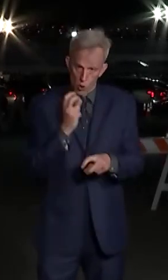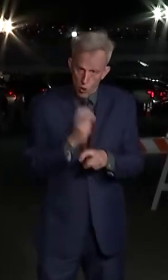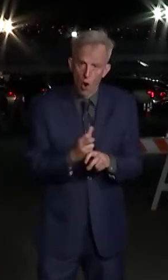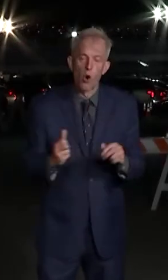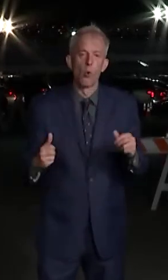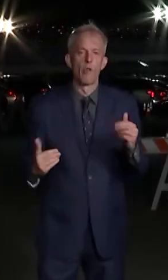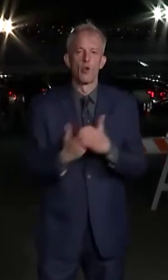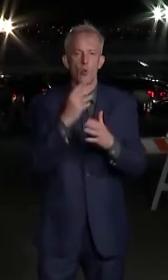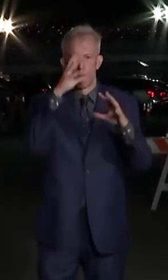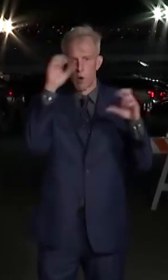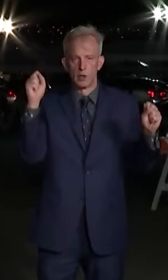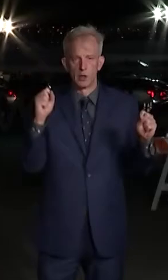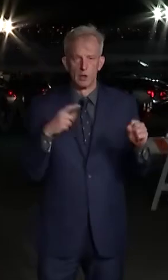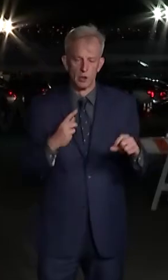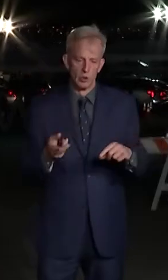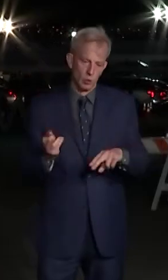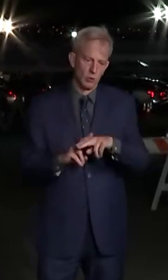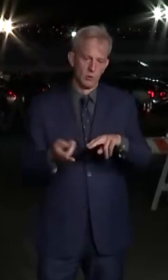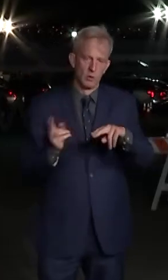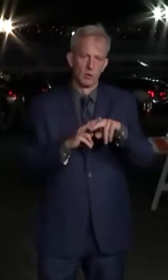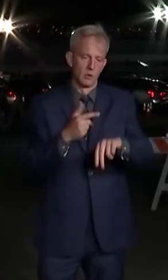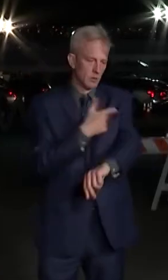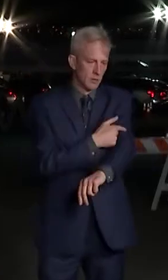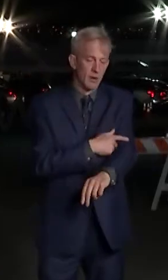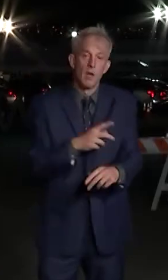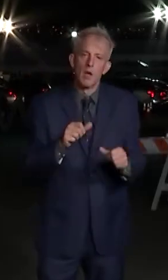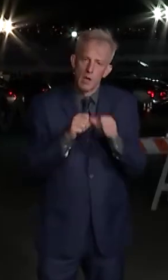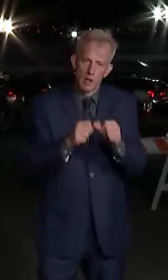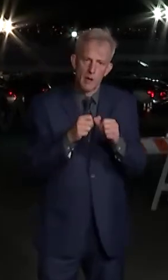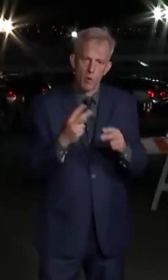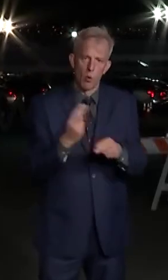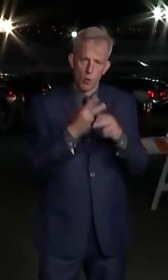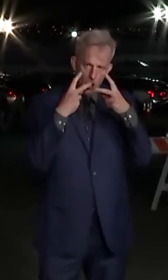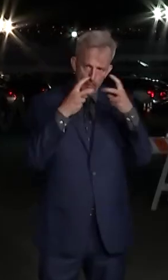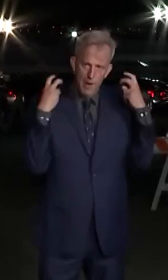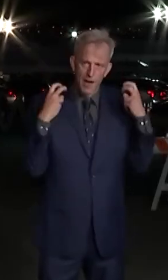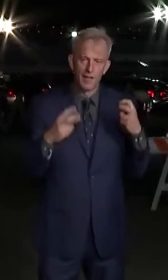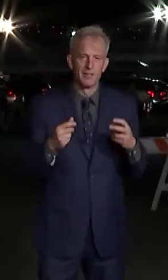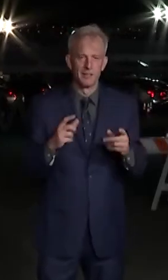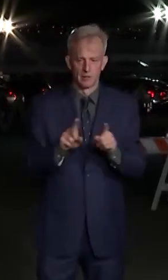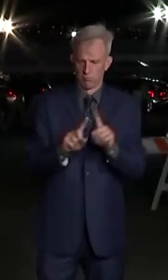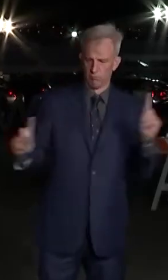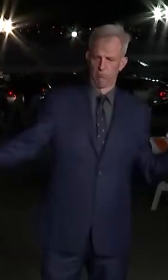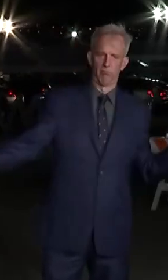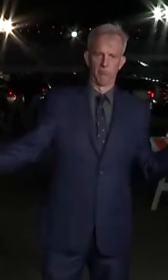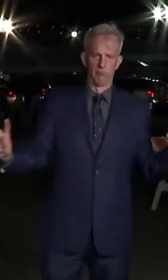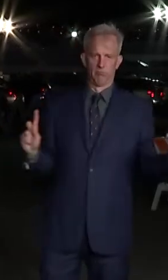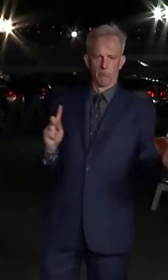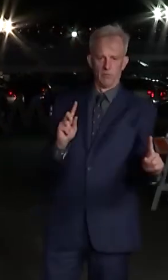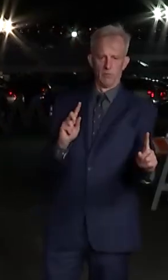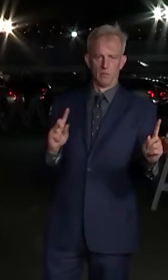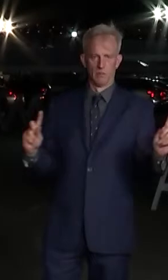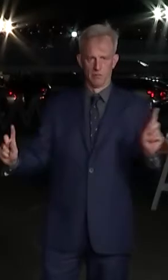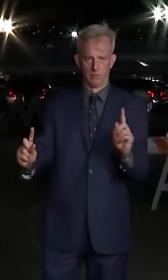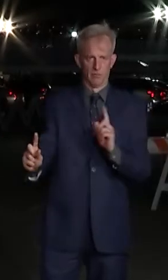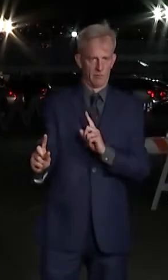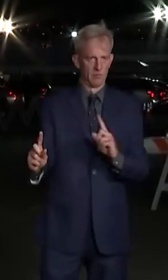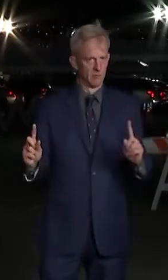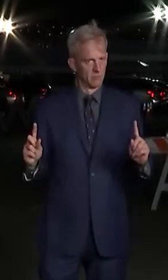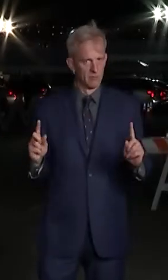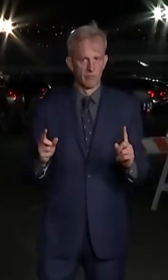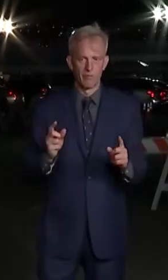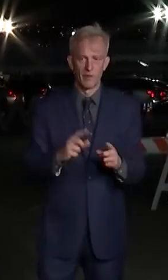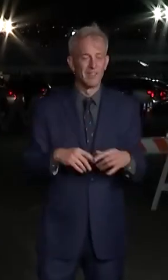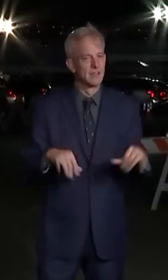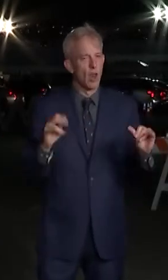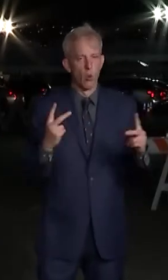efforts, let's keep doing our part. Keep wearing a mask, staying away from each other. Even as the numbers get a little better, they're far worse than where they were just